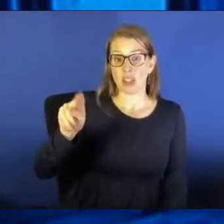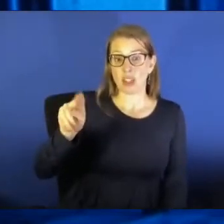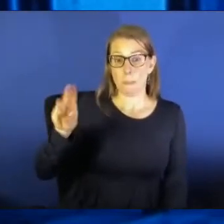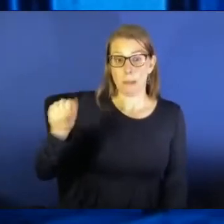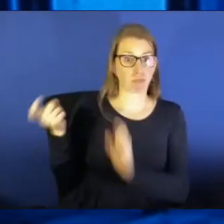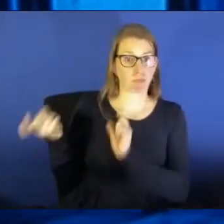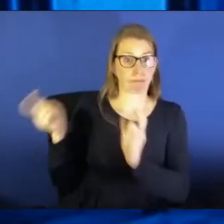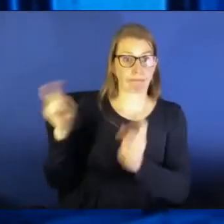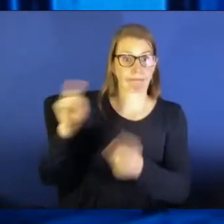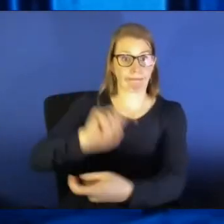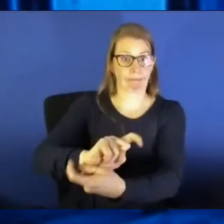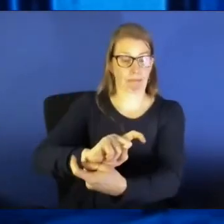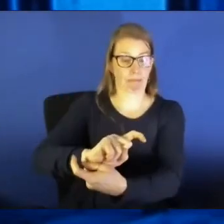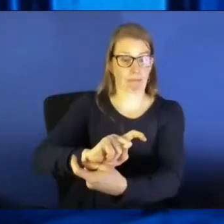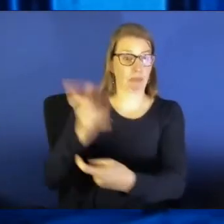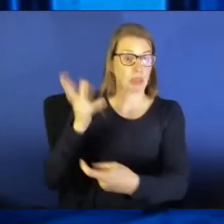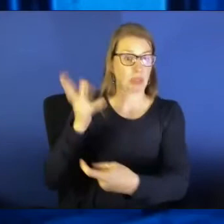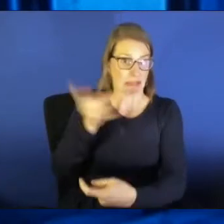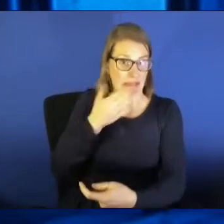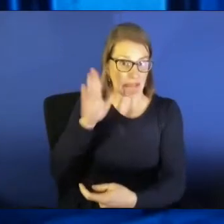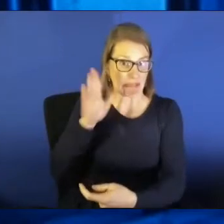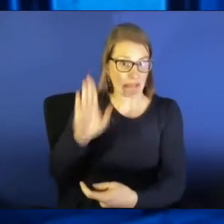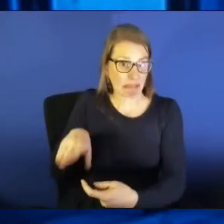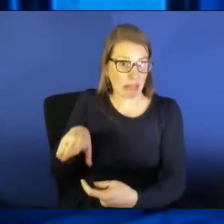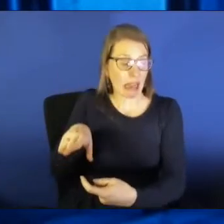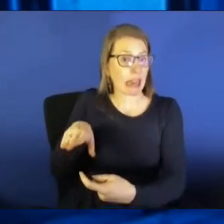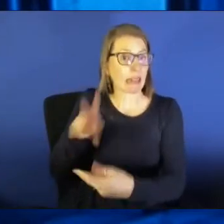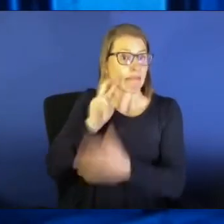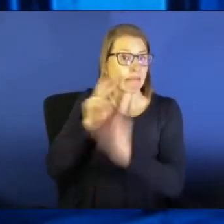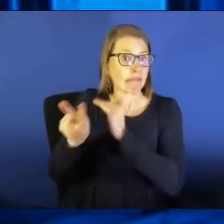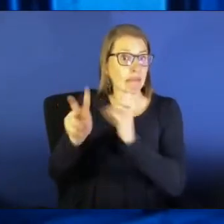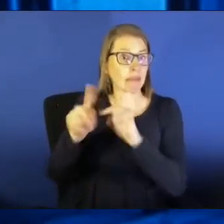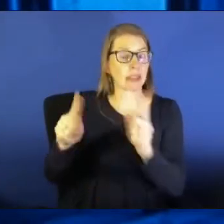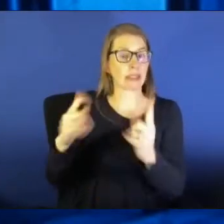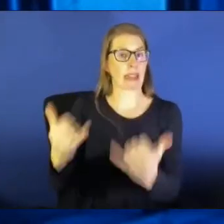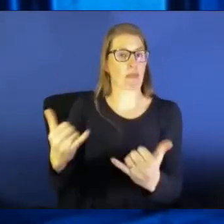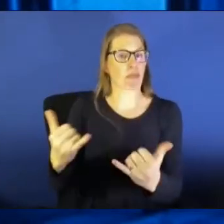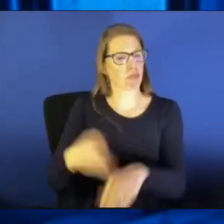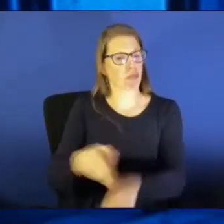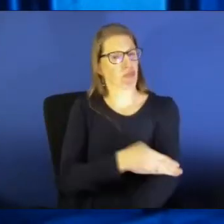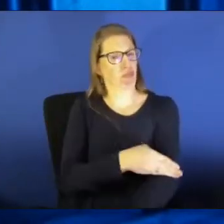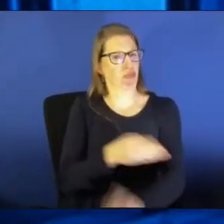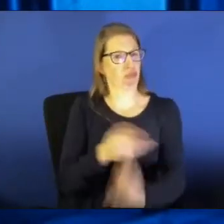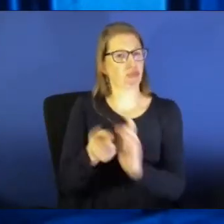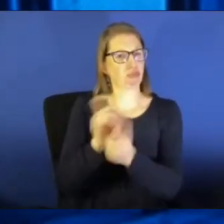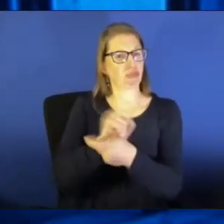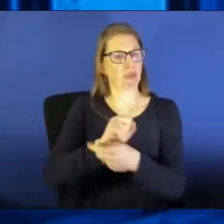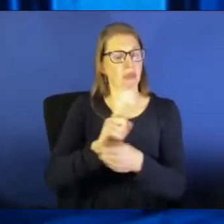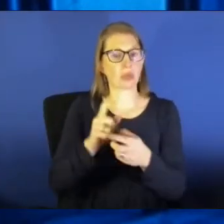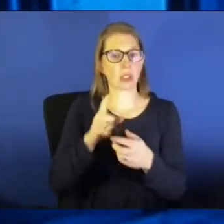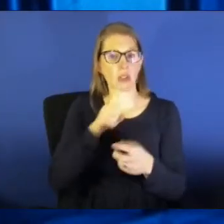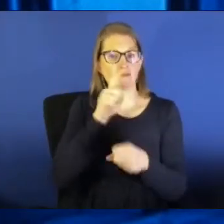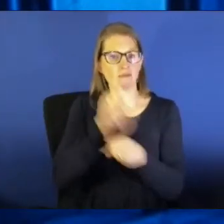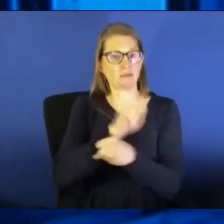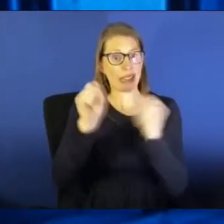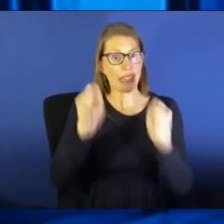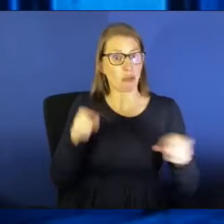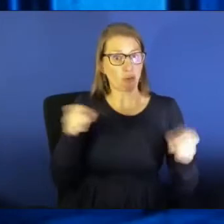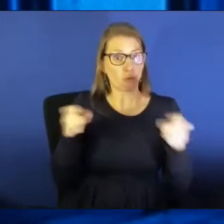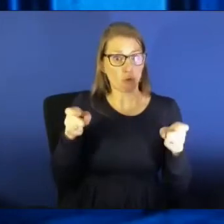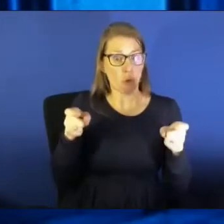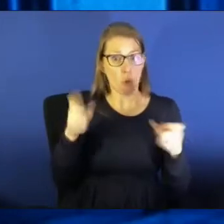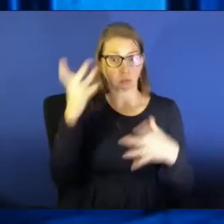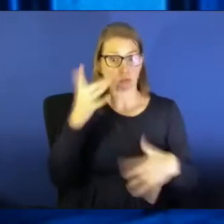patients to come in, get their immunotherapy, and let them know that it's realistic to control the disease, and it's realistic to hope for